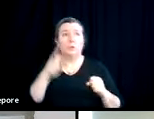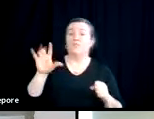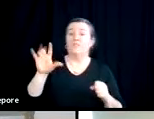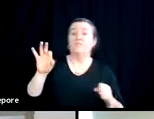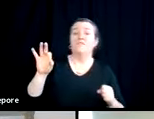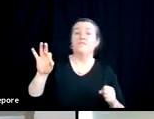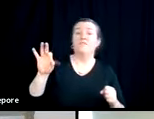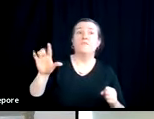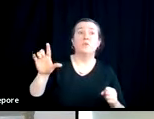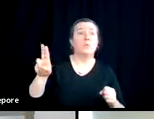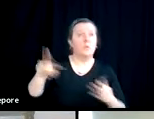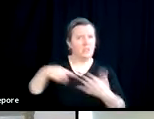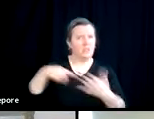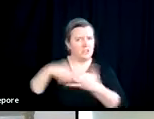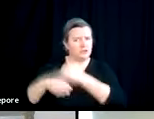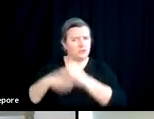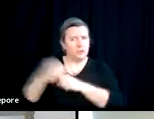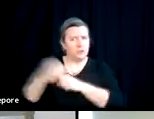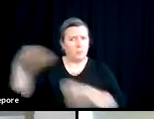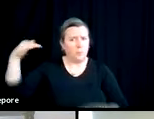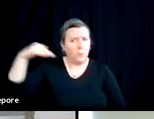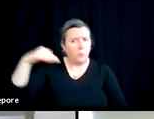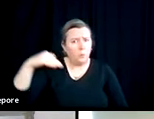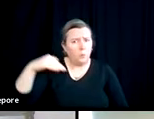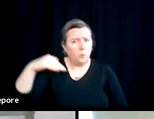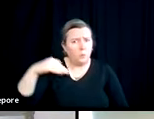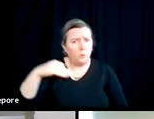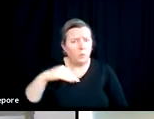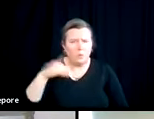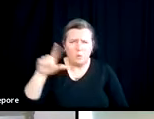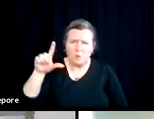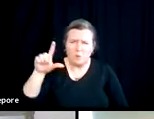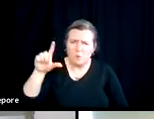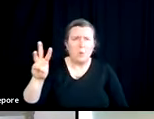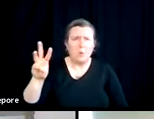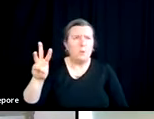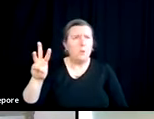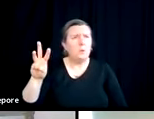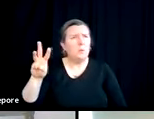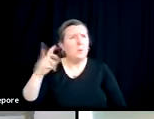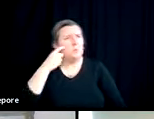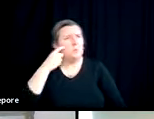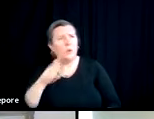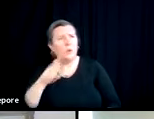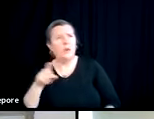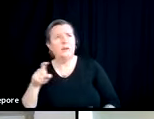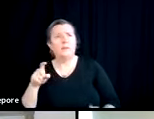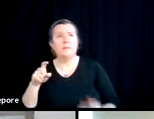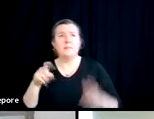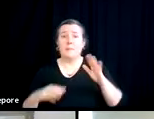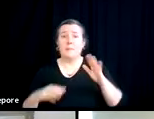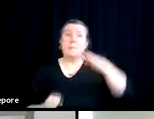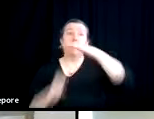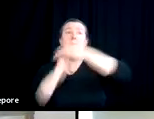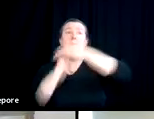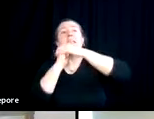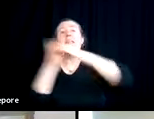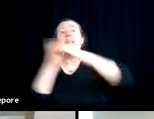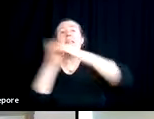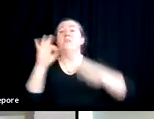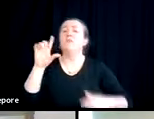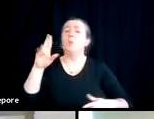state. Typically, we expect to see peak flu illness by now. However, flu activity remains